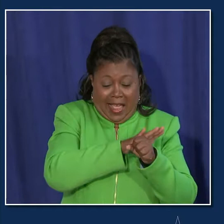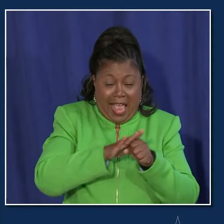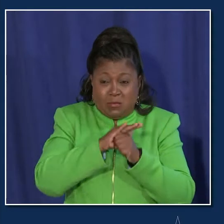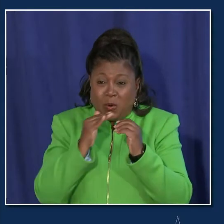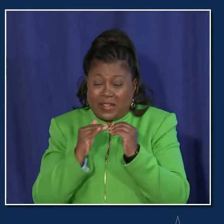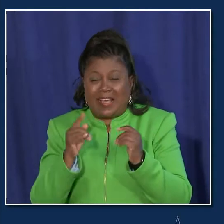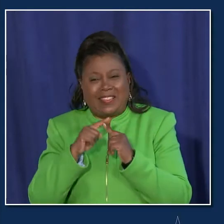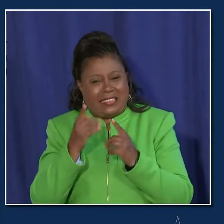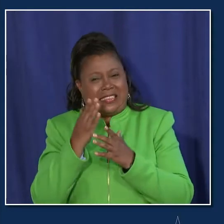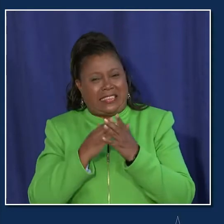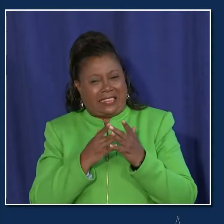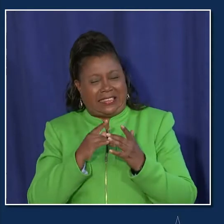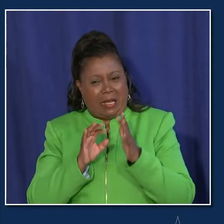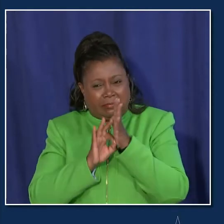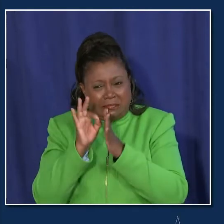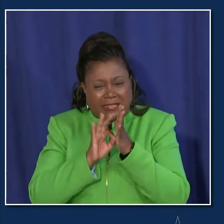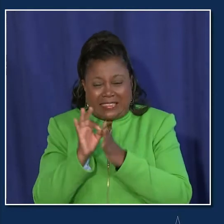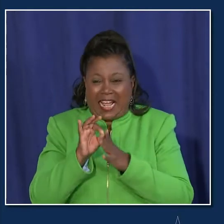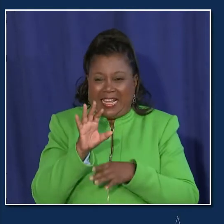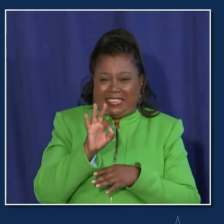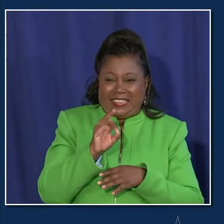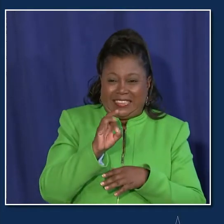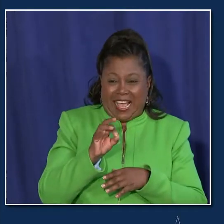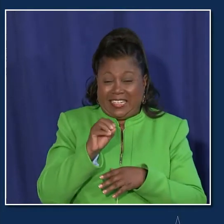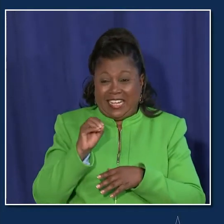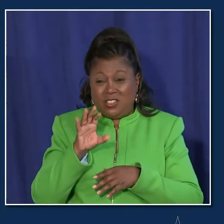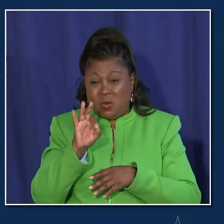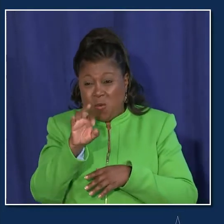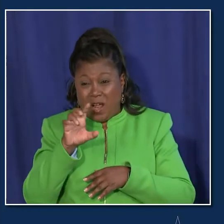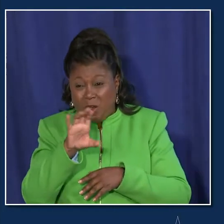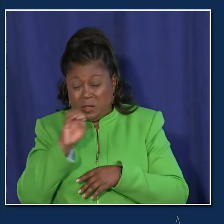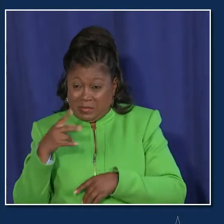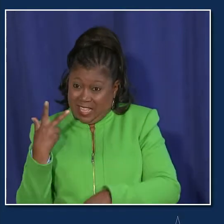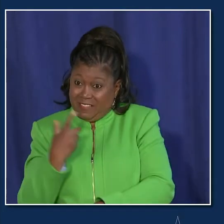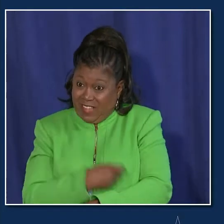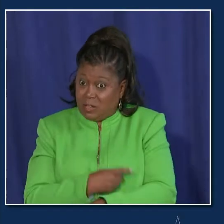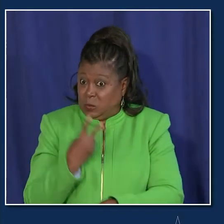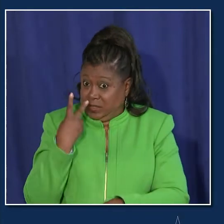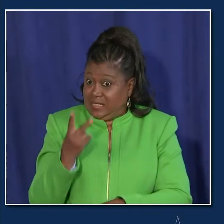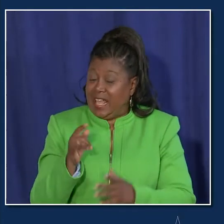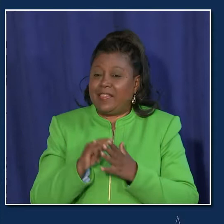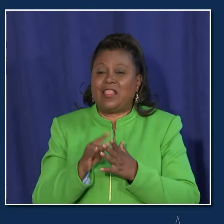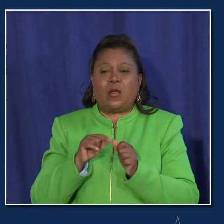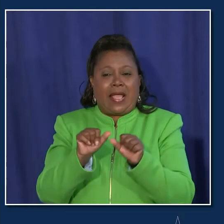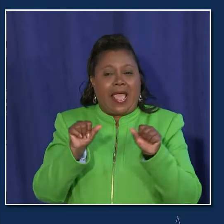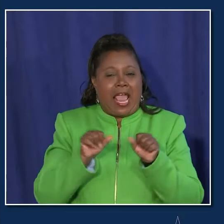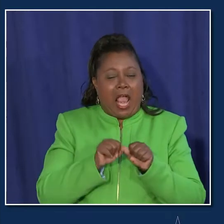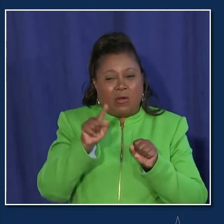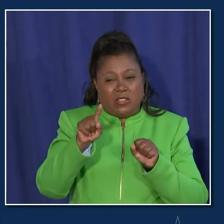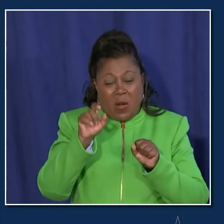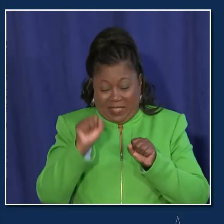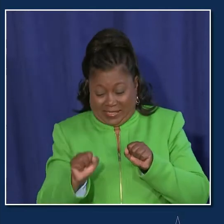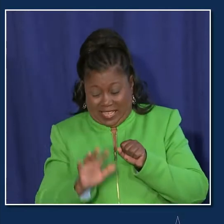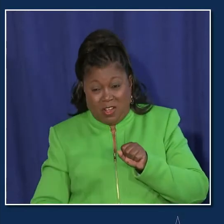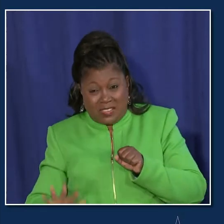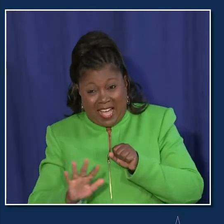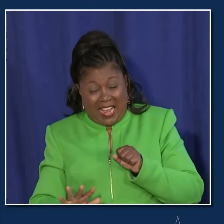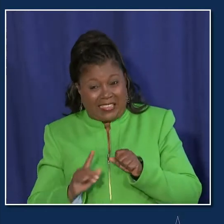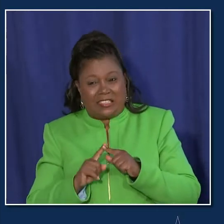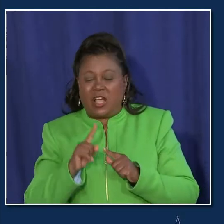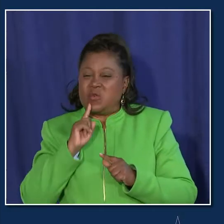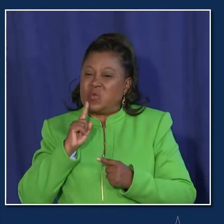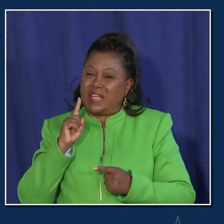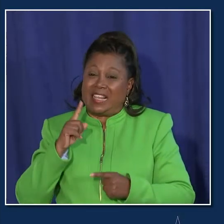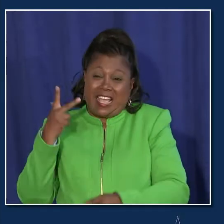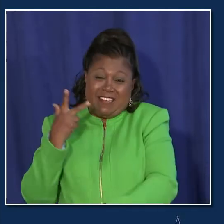level, these are some census tracts that are 90 to 100% vaccinated. And you can see that there are areas on the south side, for example, that are